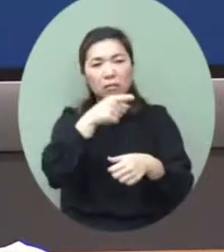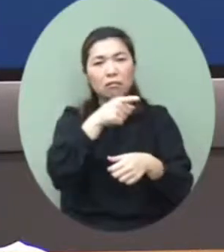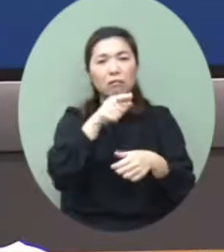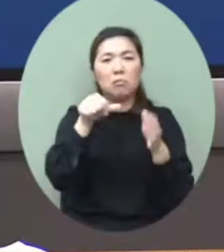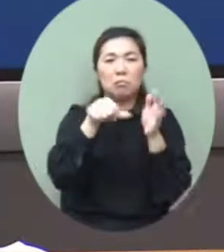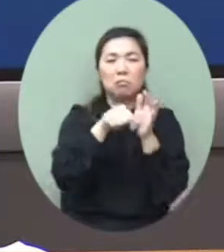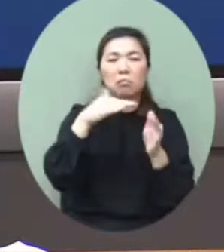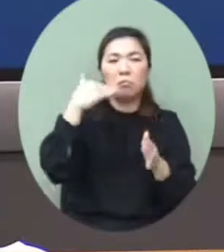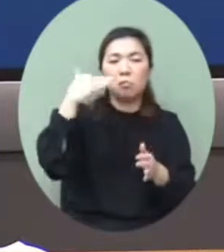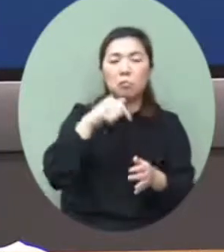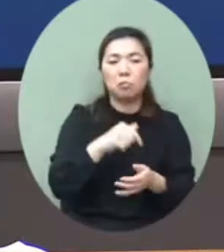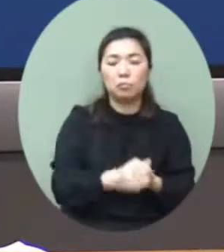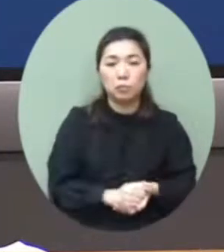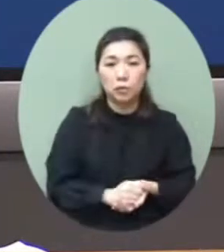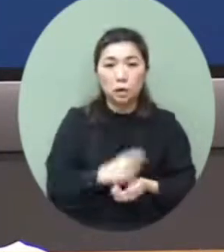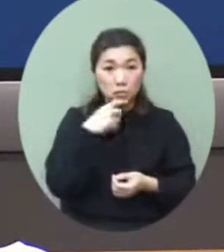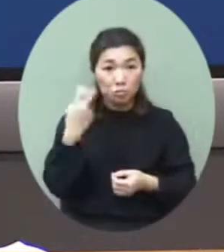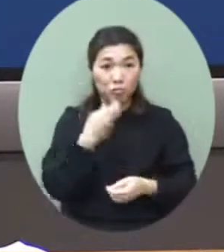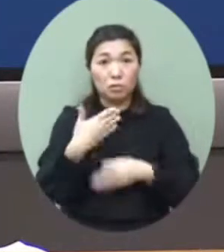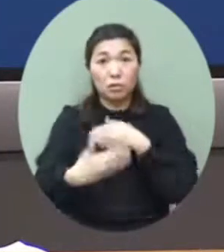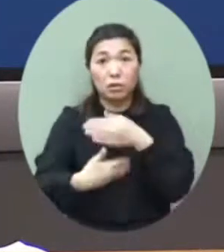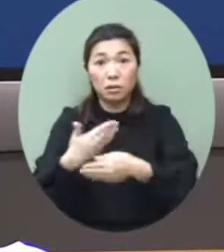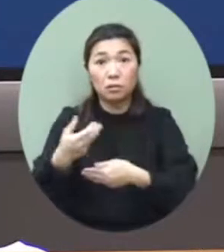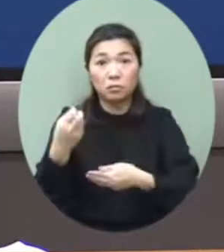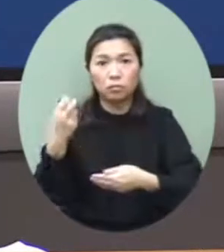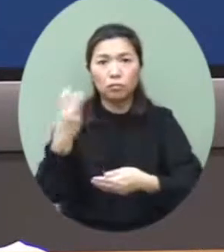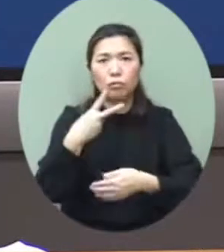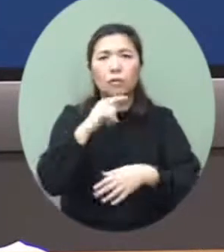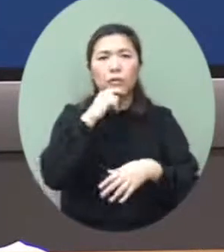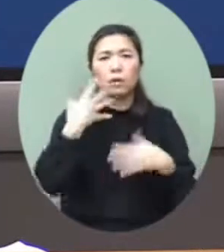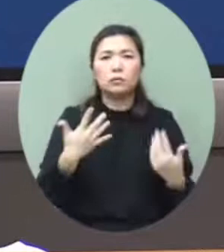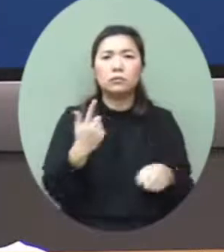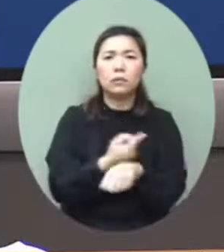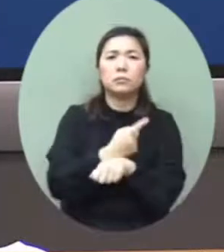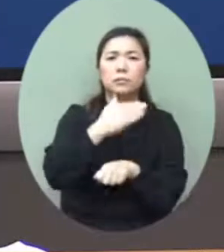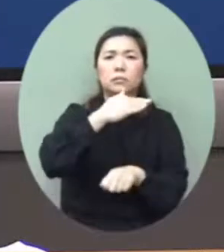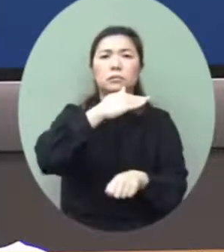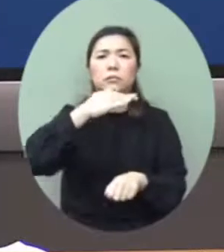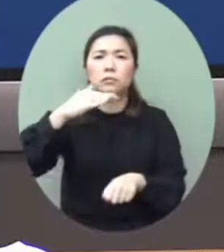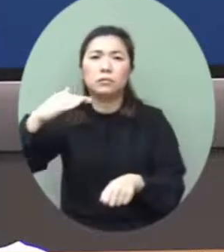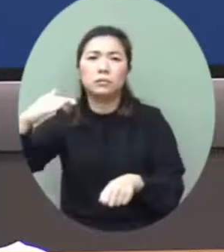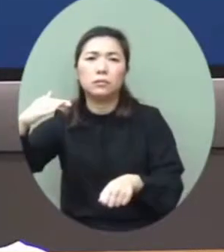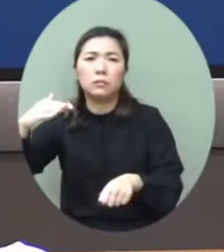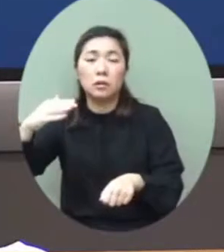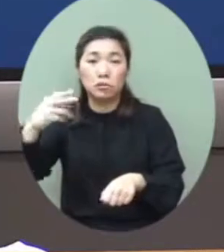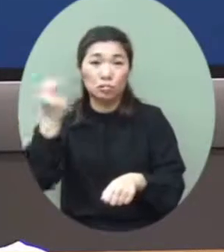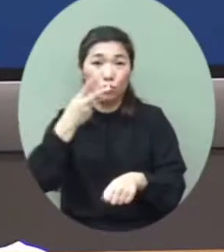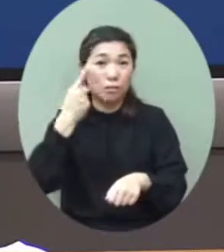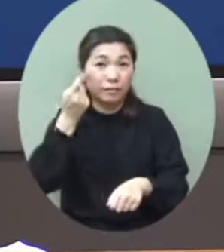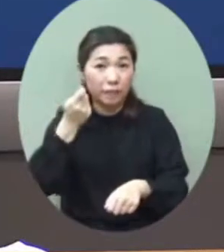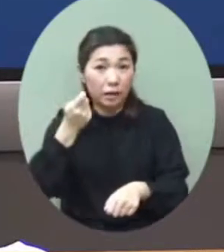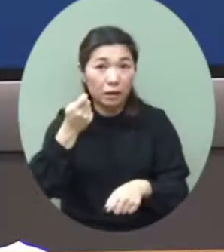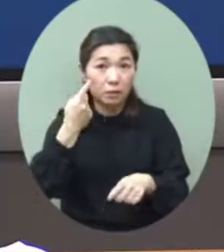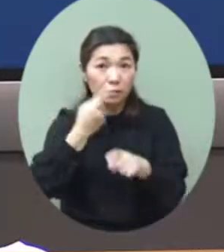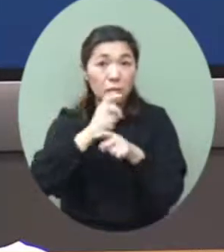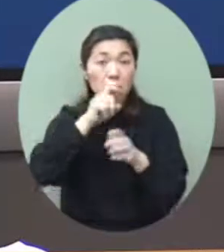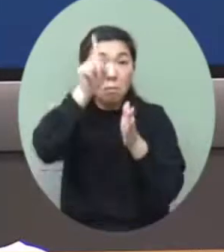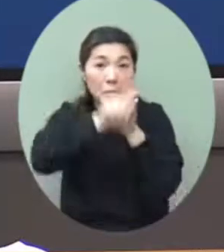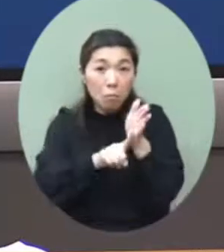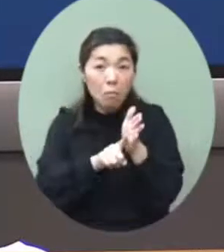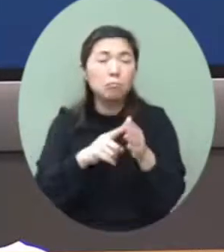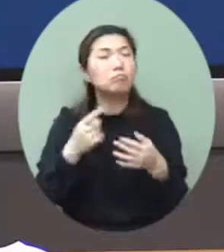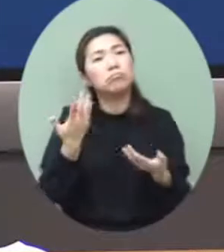down, and it peaked in early March, and we are entering